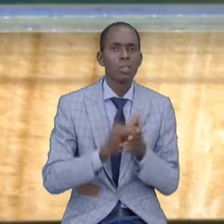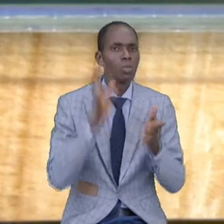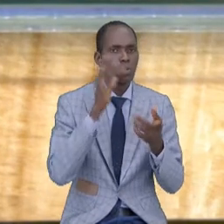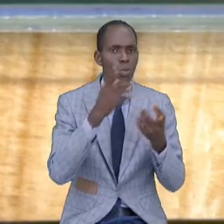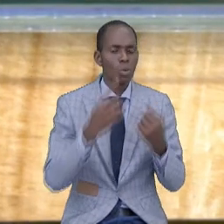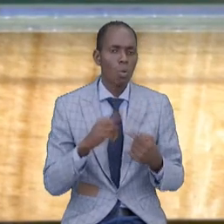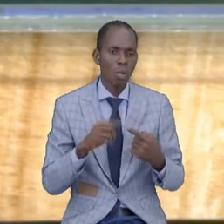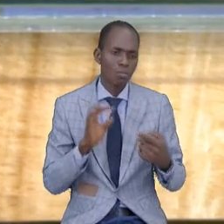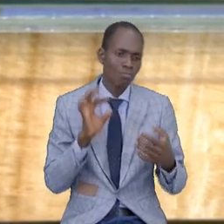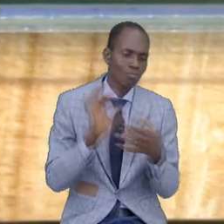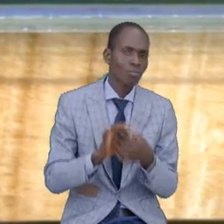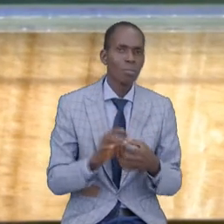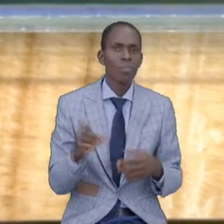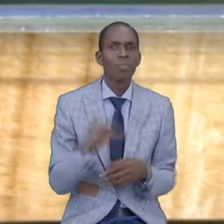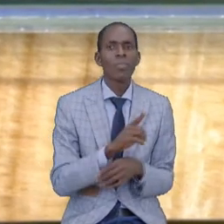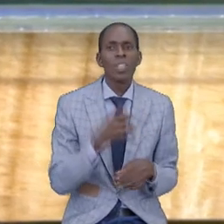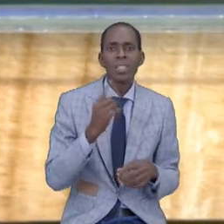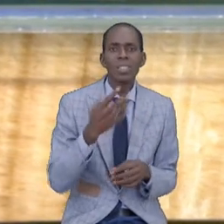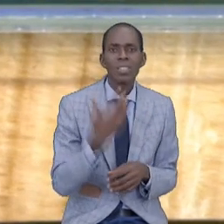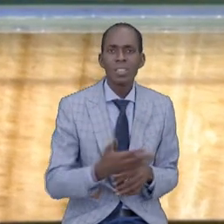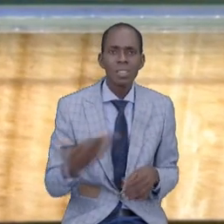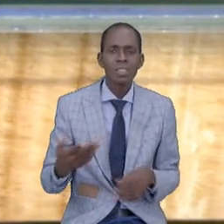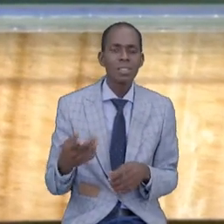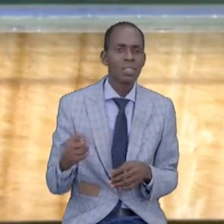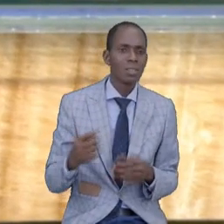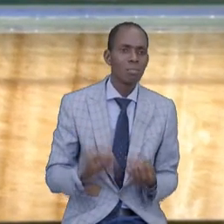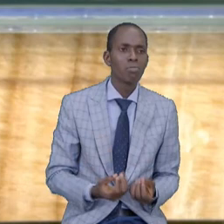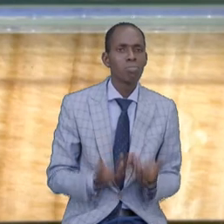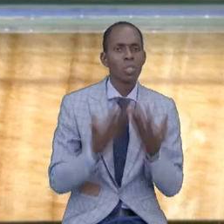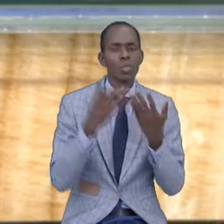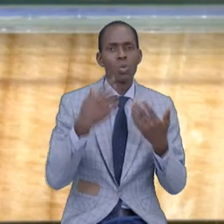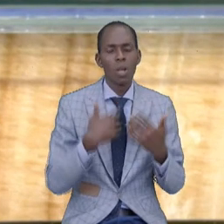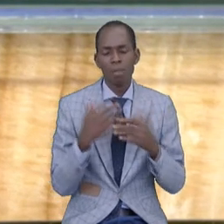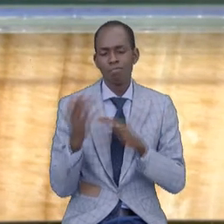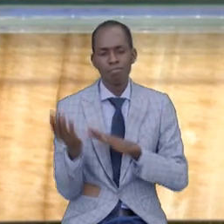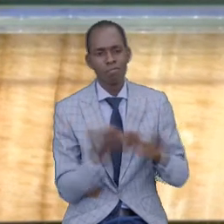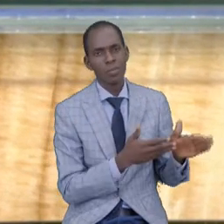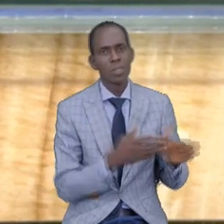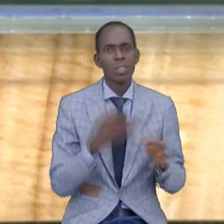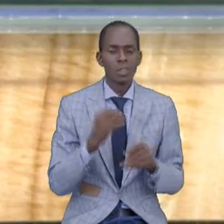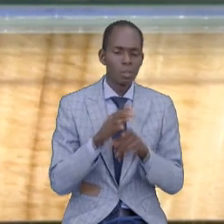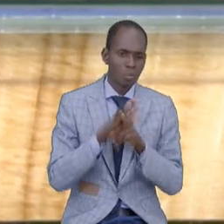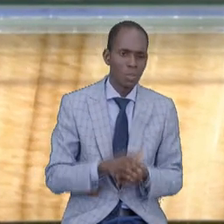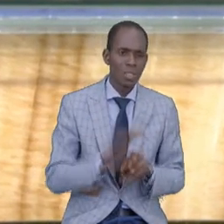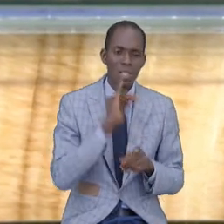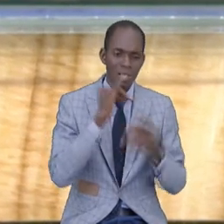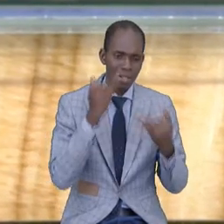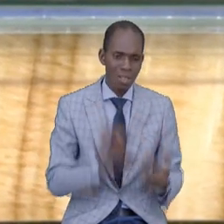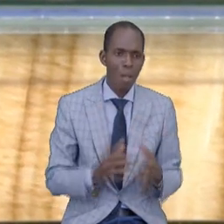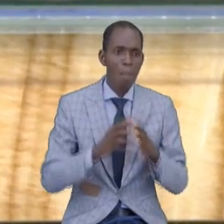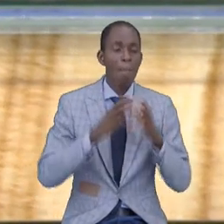join them. The things, the sacrifices you are forsaking, the pressure is now